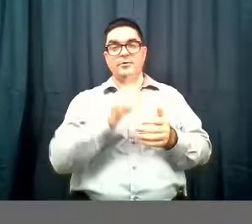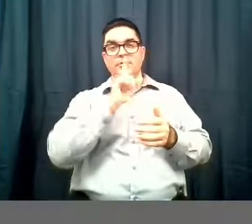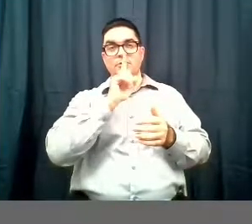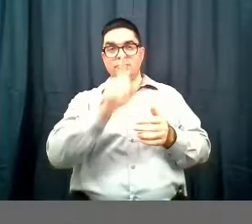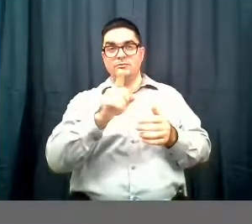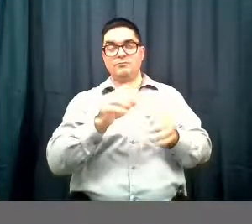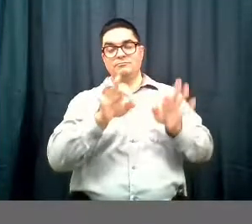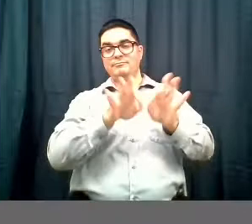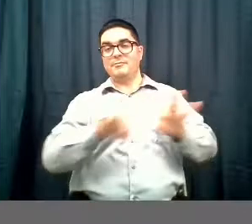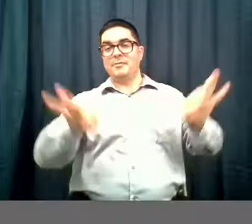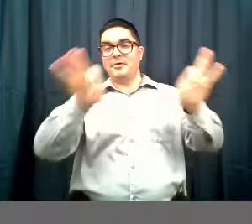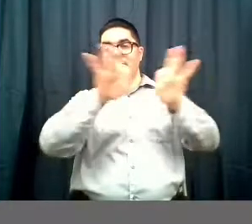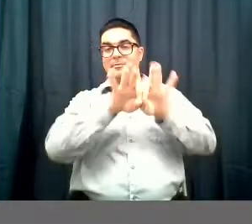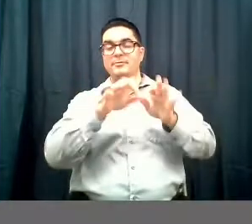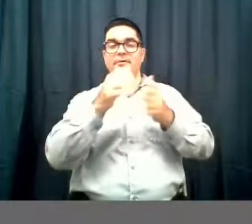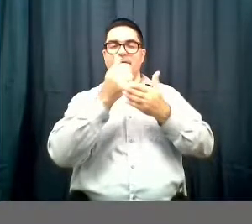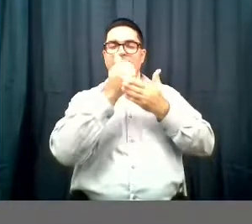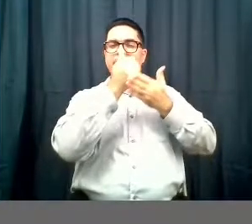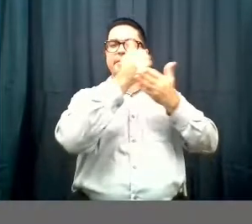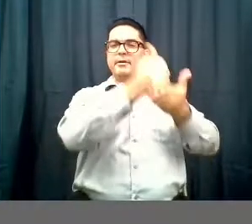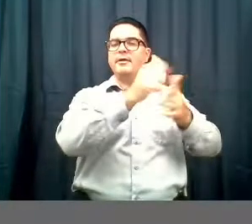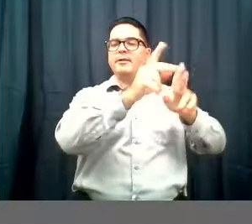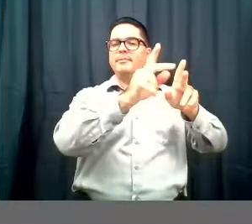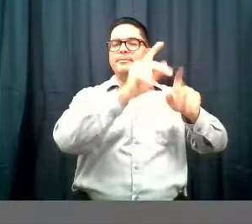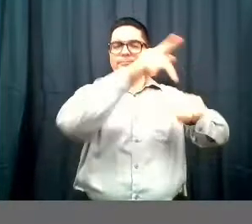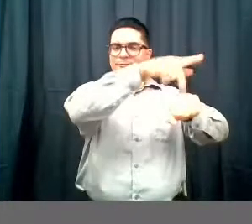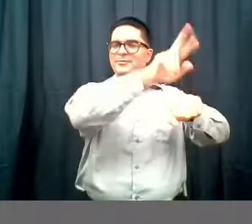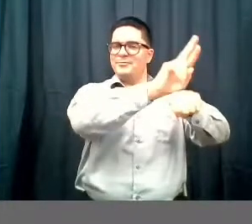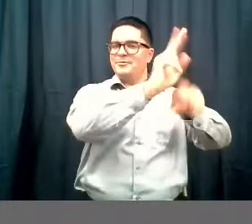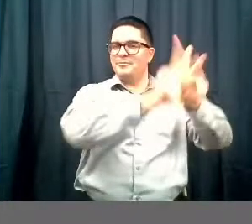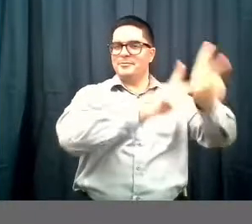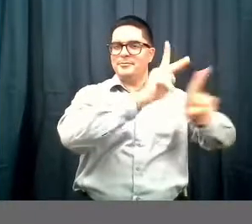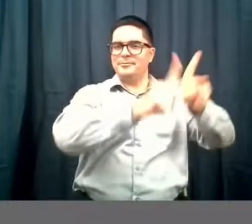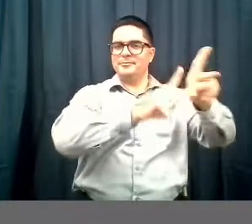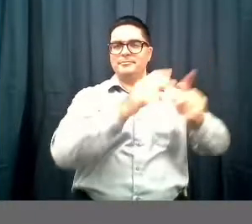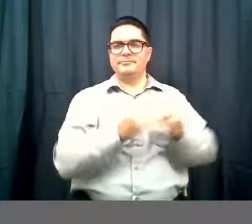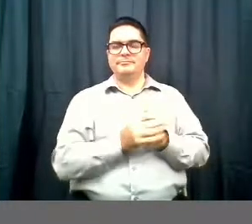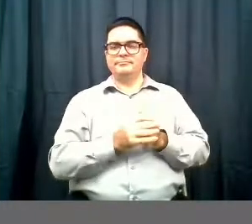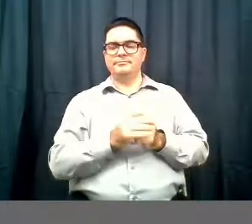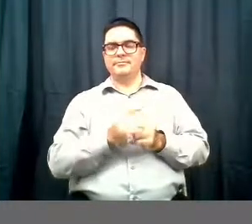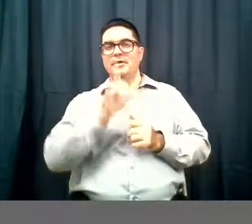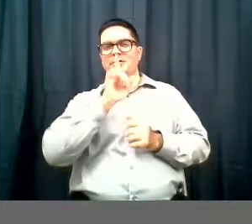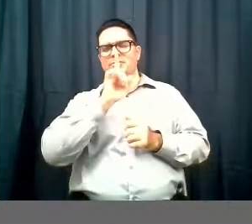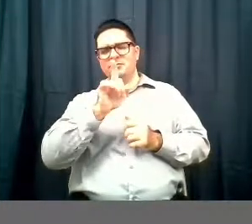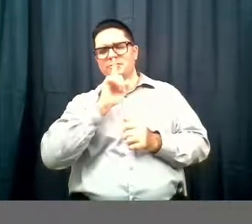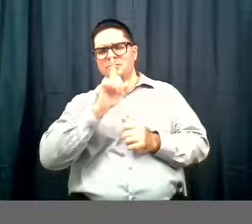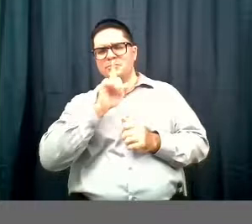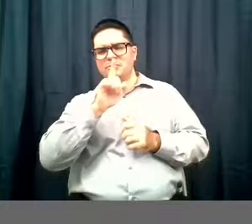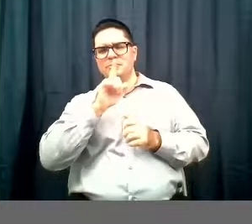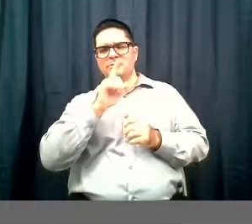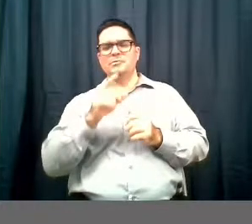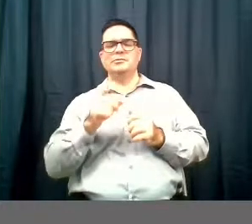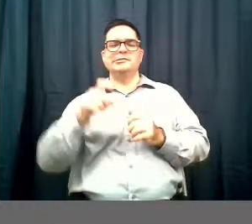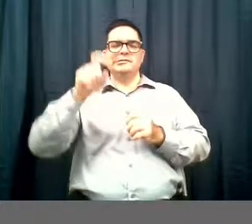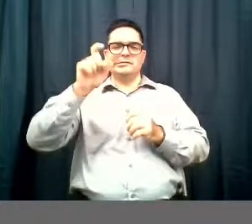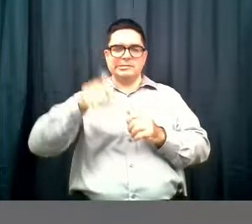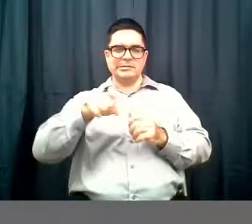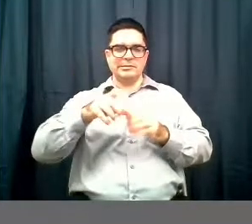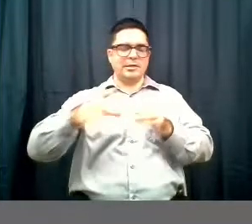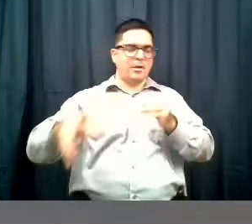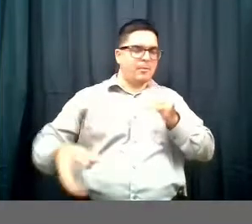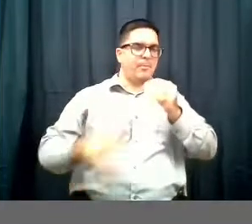benefit of the people of Puerto Rico. And while there's no question that more work is needed, these principal and total debt